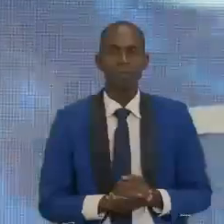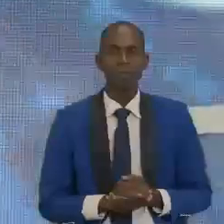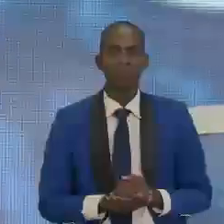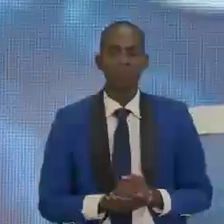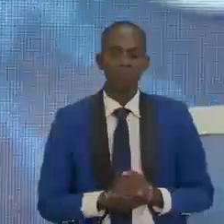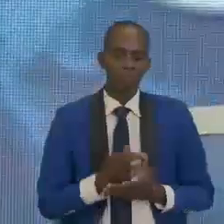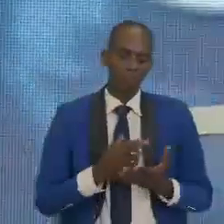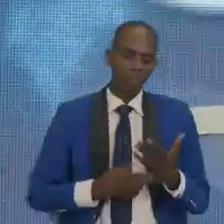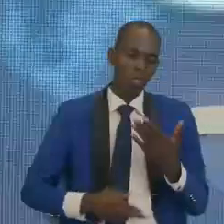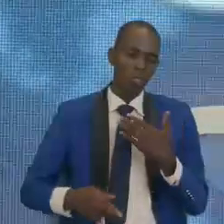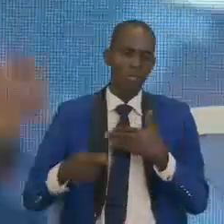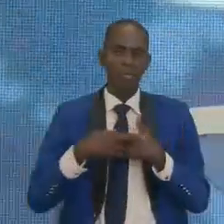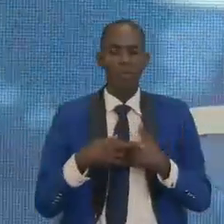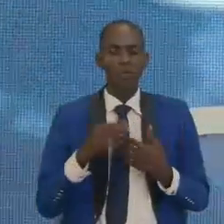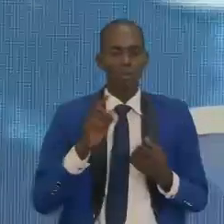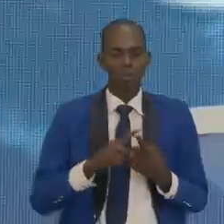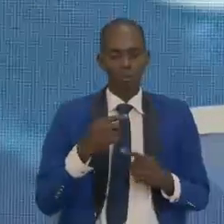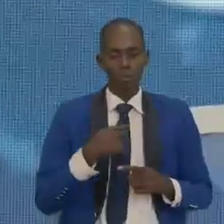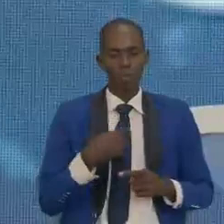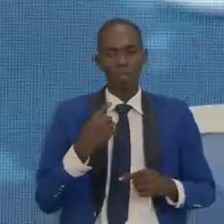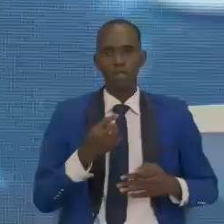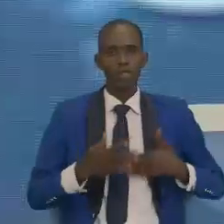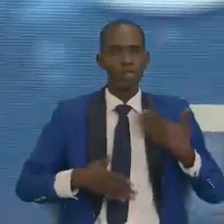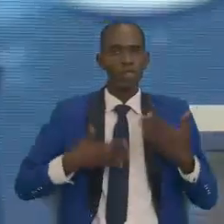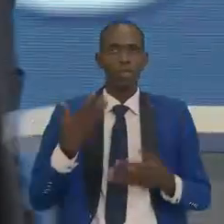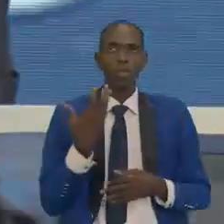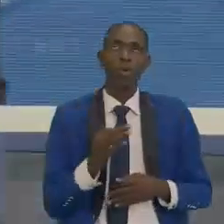Restore unto me the joy of thy salvation,